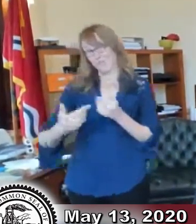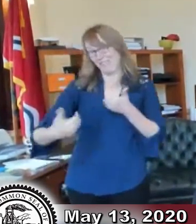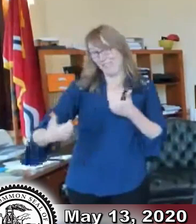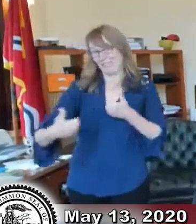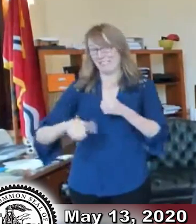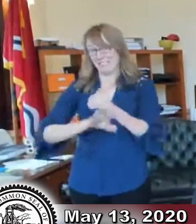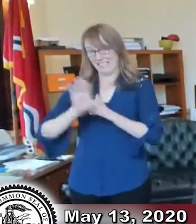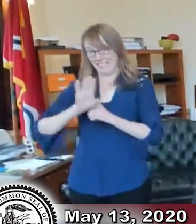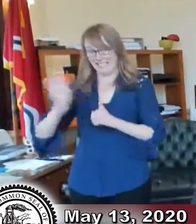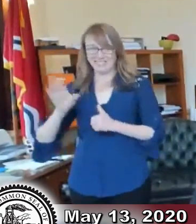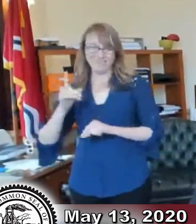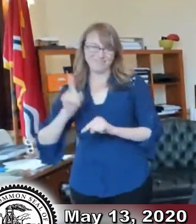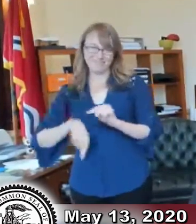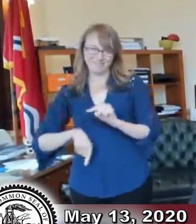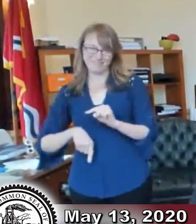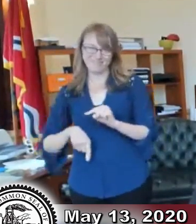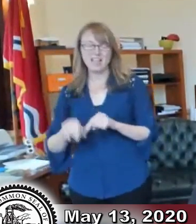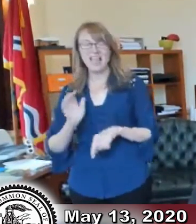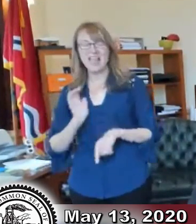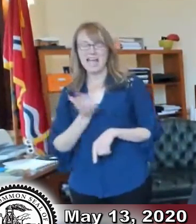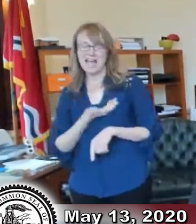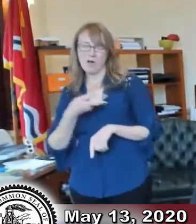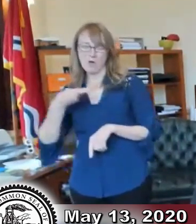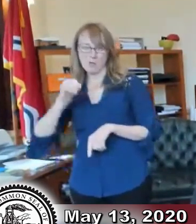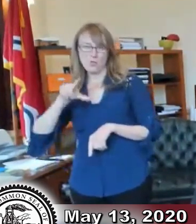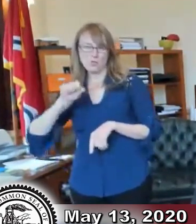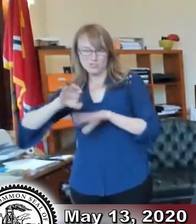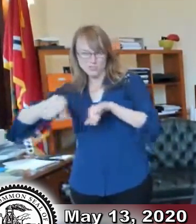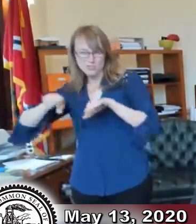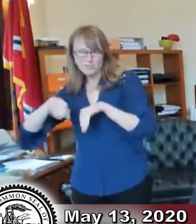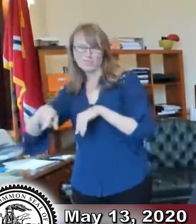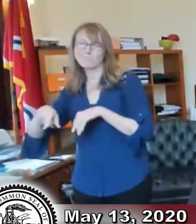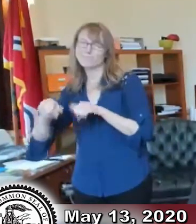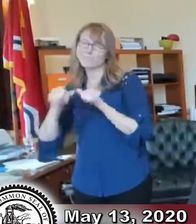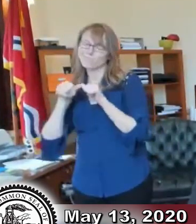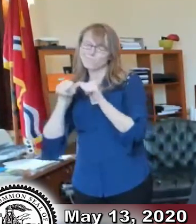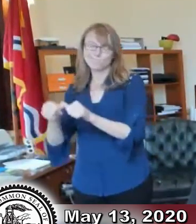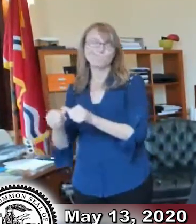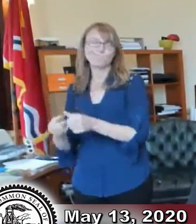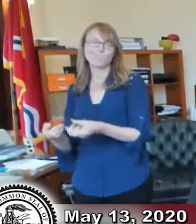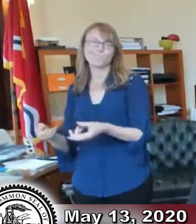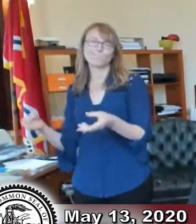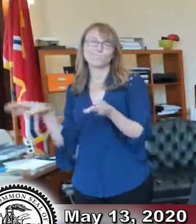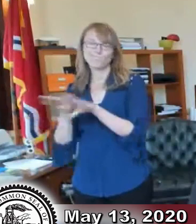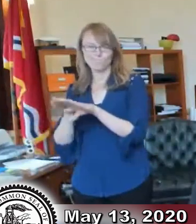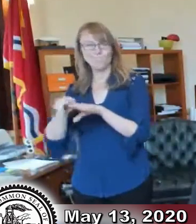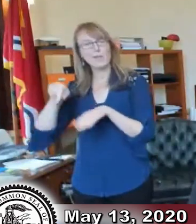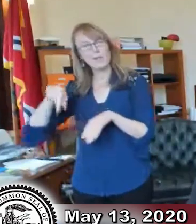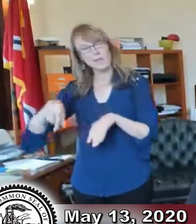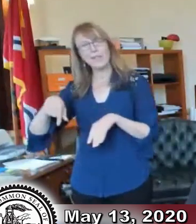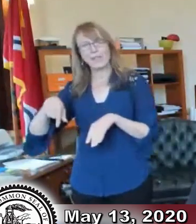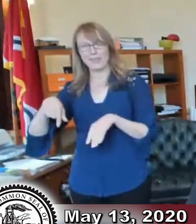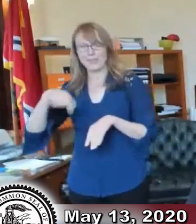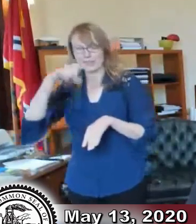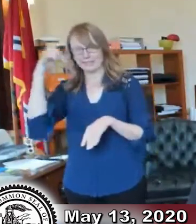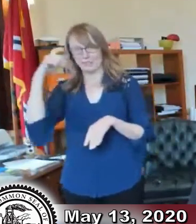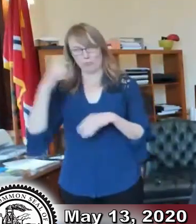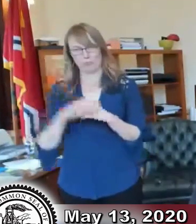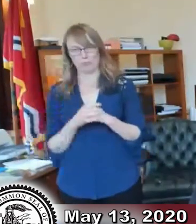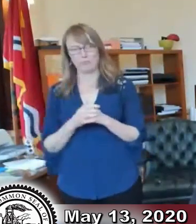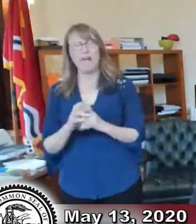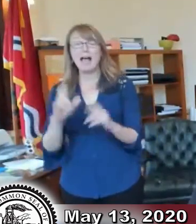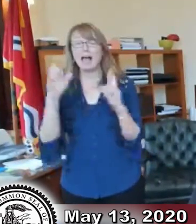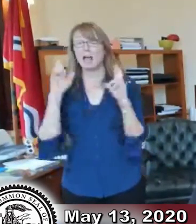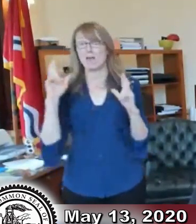I said on Monday, I think it was, I hope I get to change my mind on